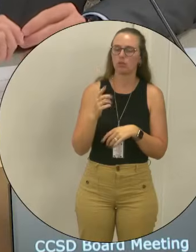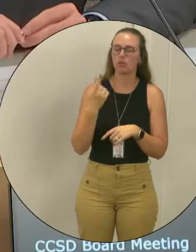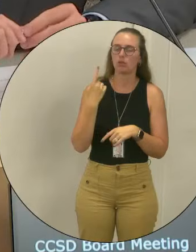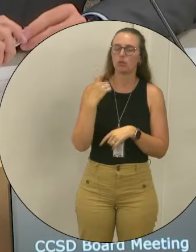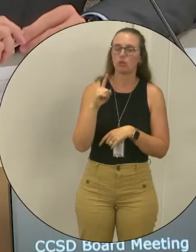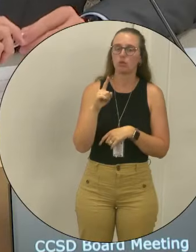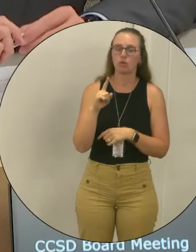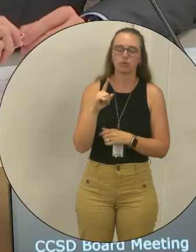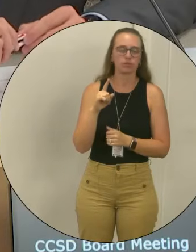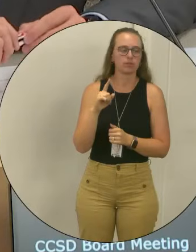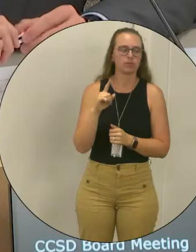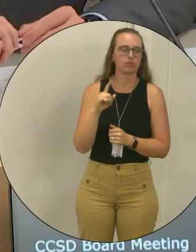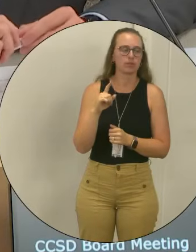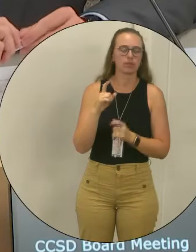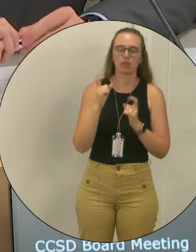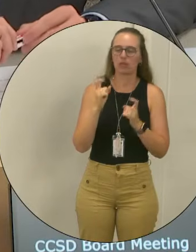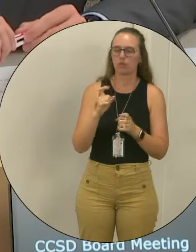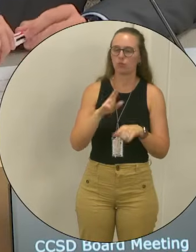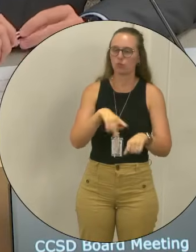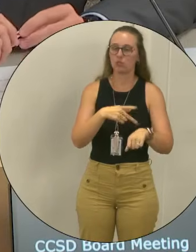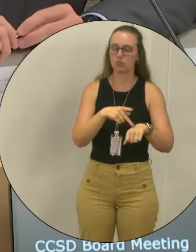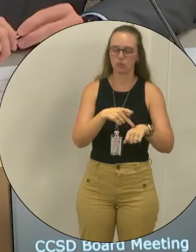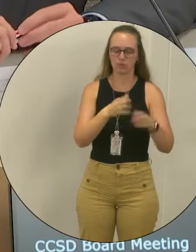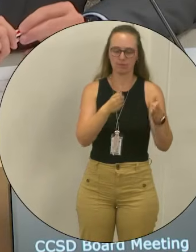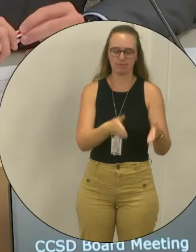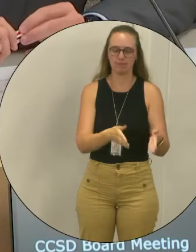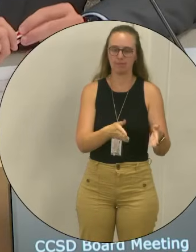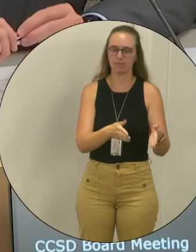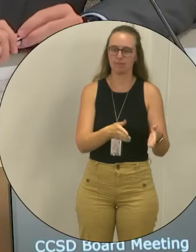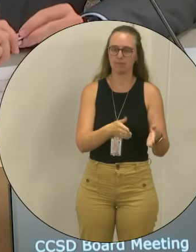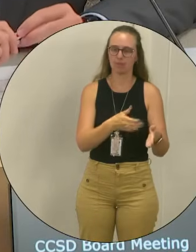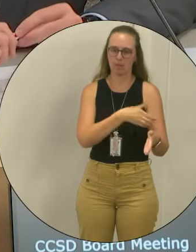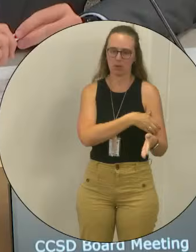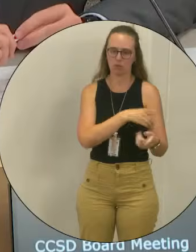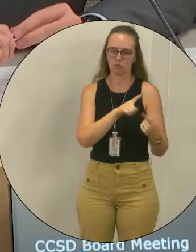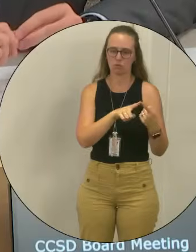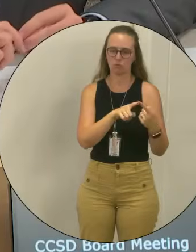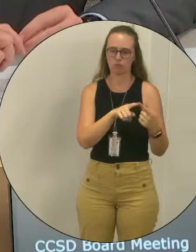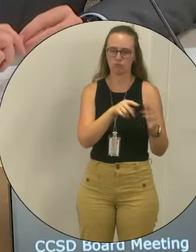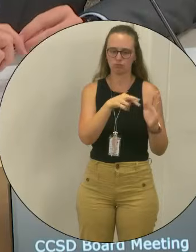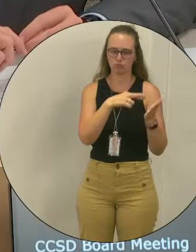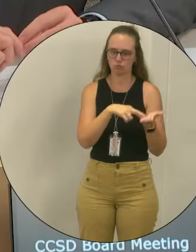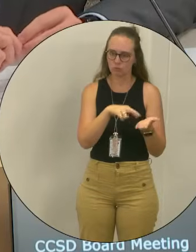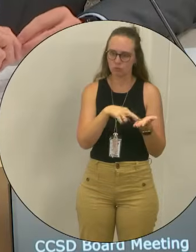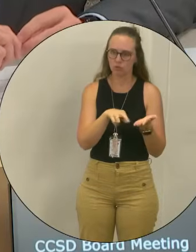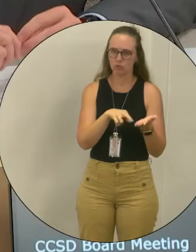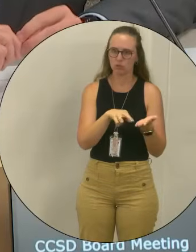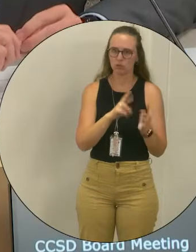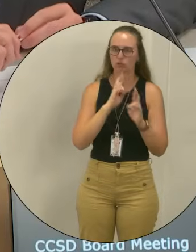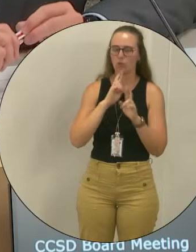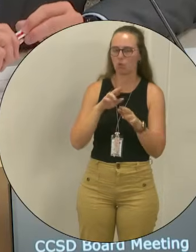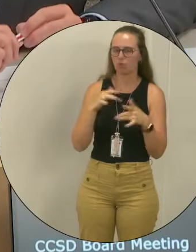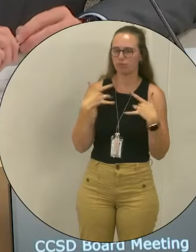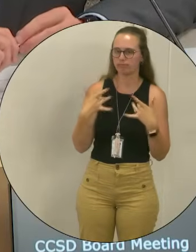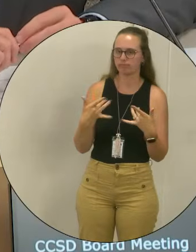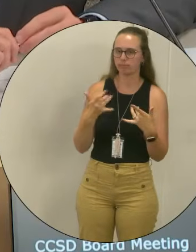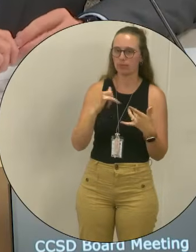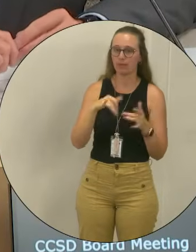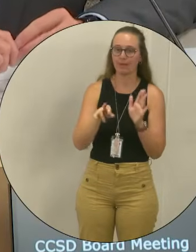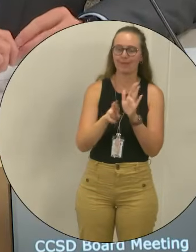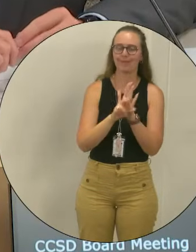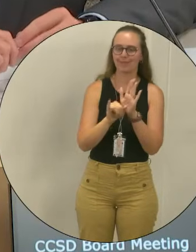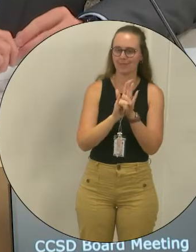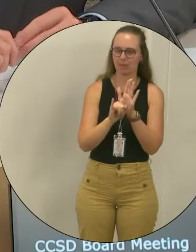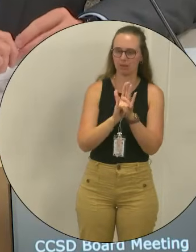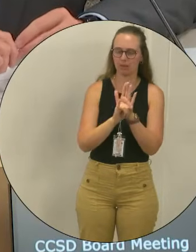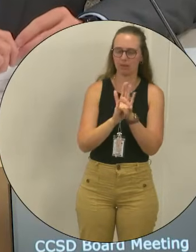actually gives principals the authority to actually look into the reported incidents and identify